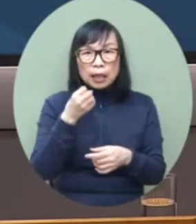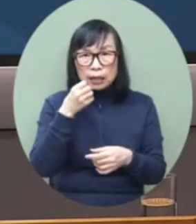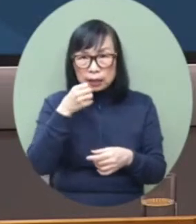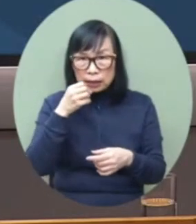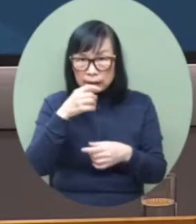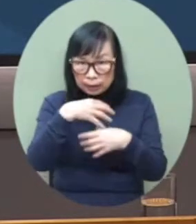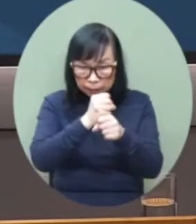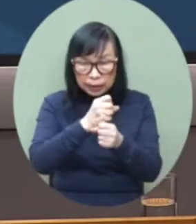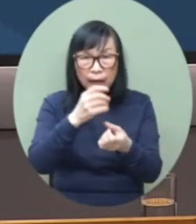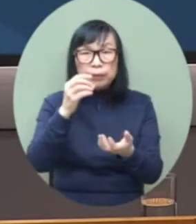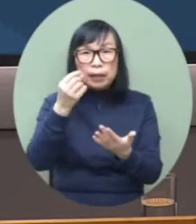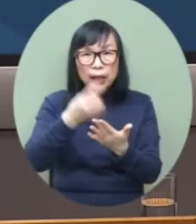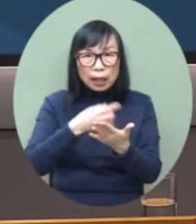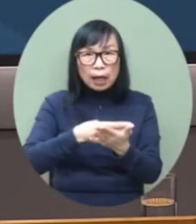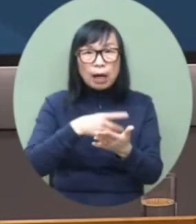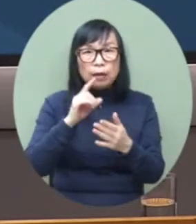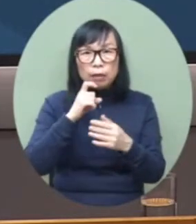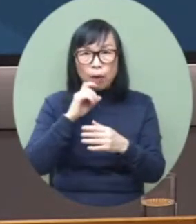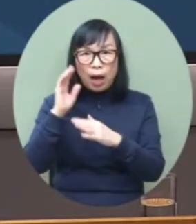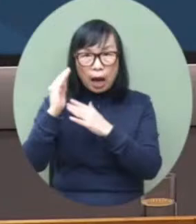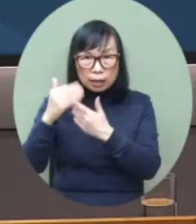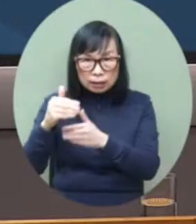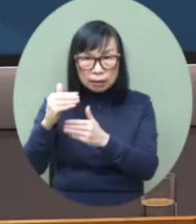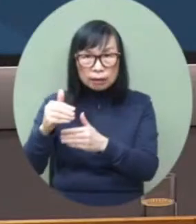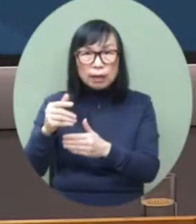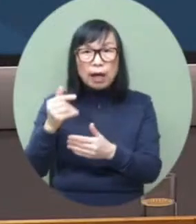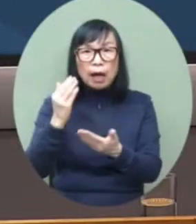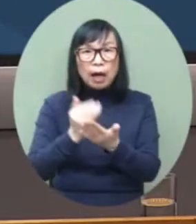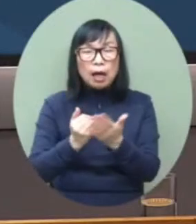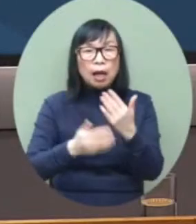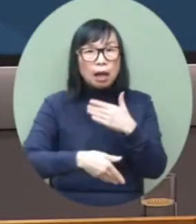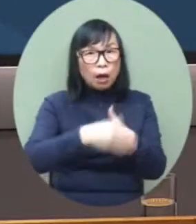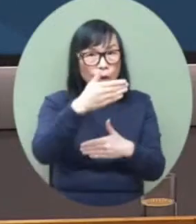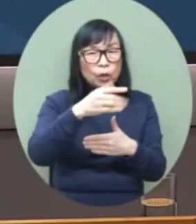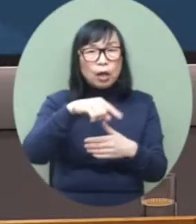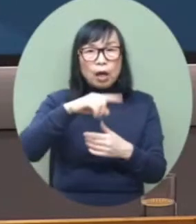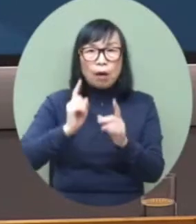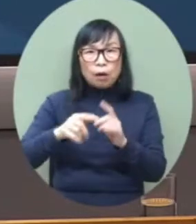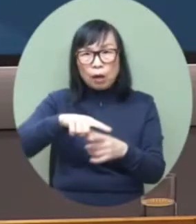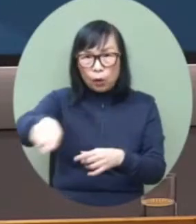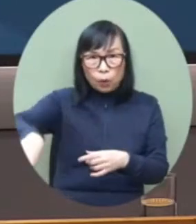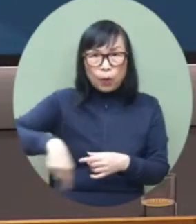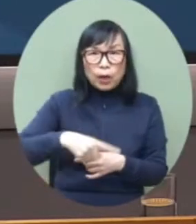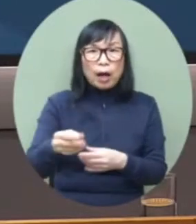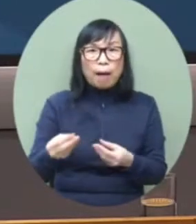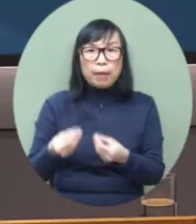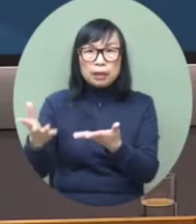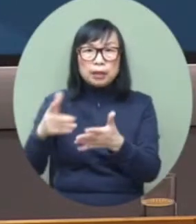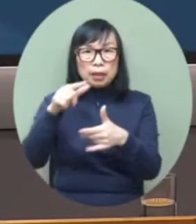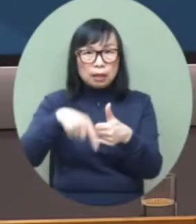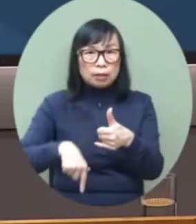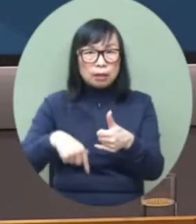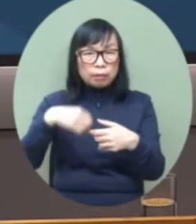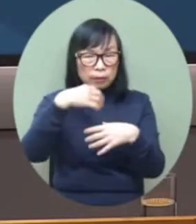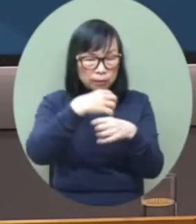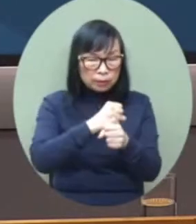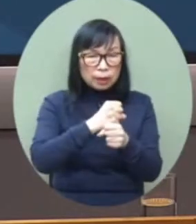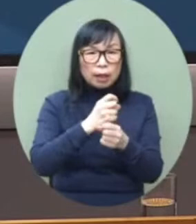issued a lot of testing orders or restriction of buildings and districts.